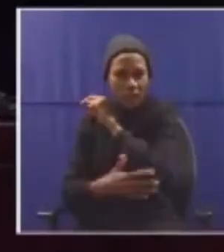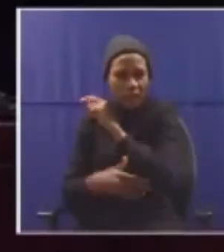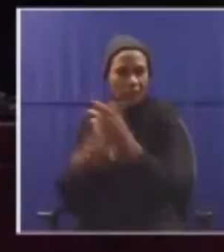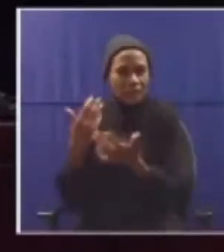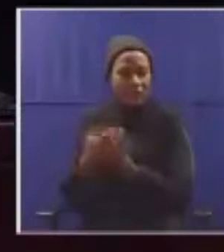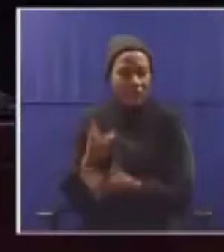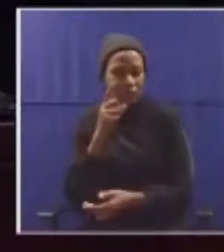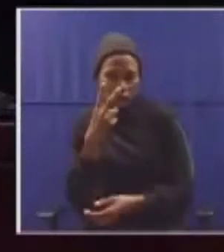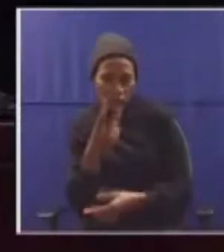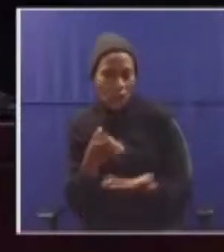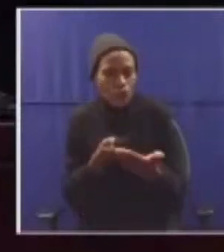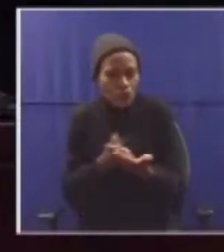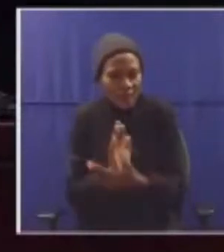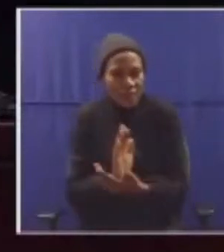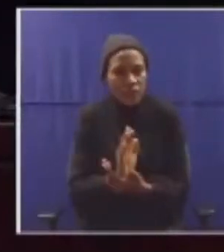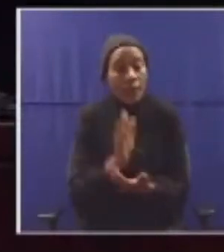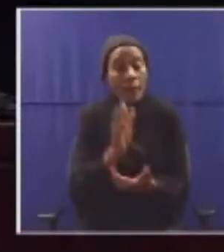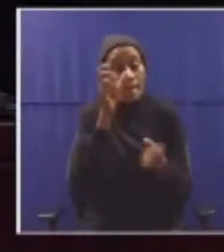of